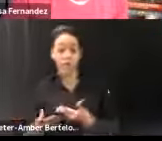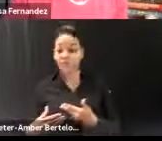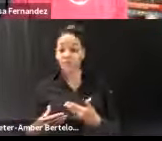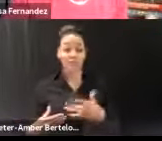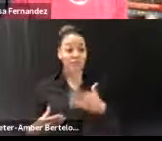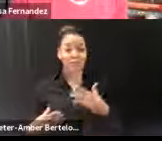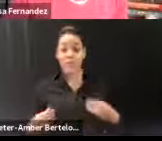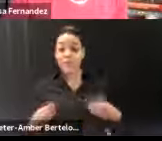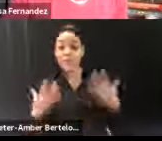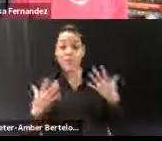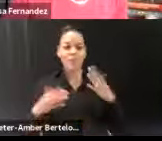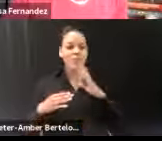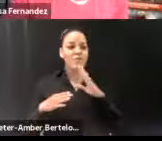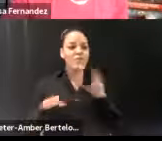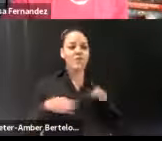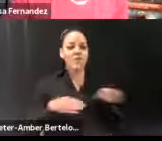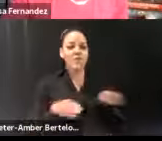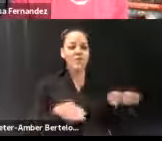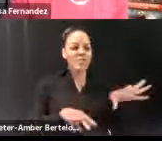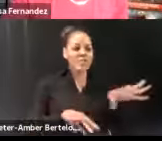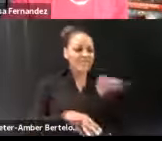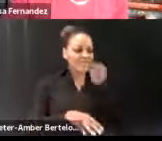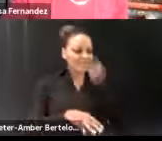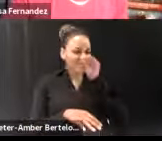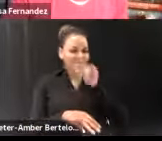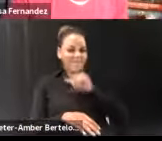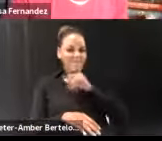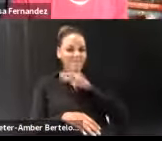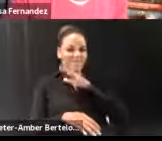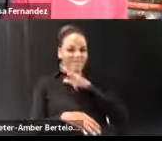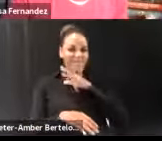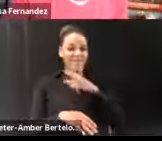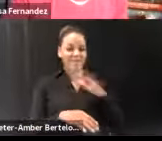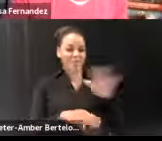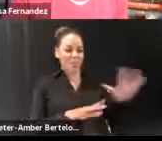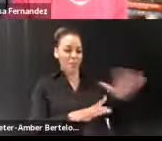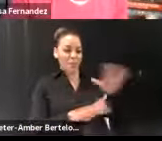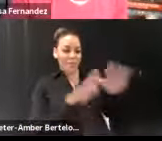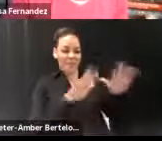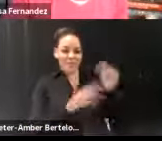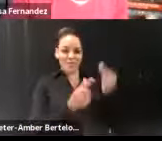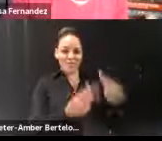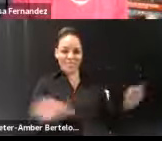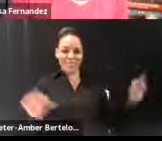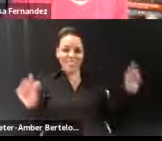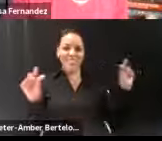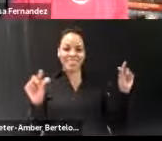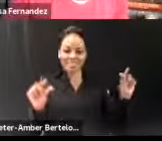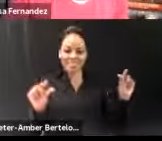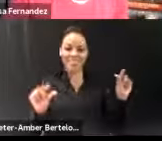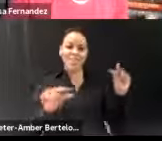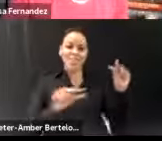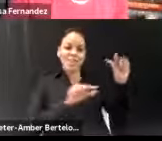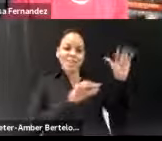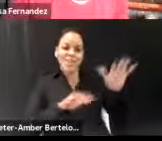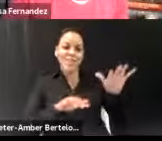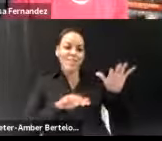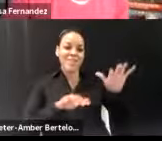muddy water, sparkled green like the Bronx River does after rainy days. Bronx Park